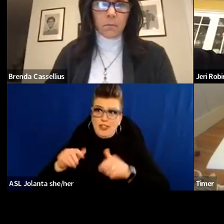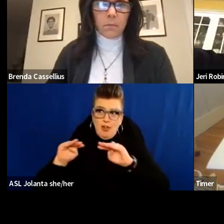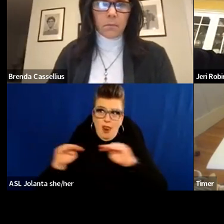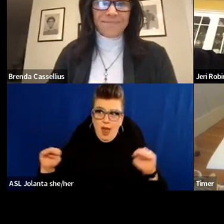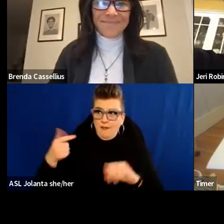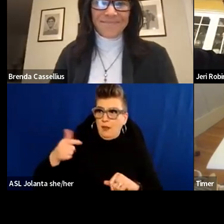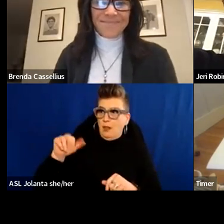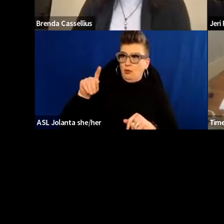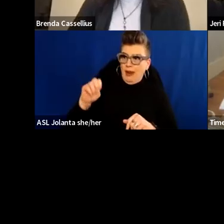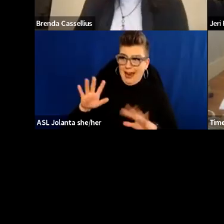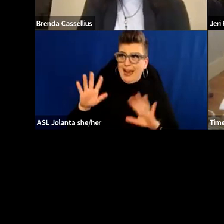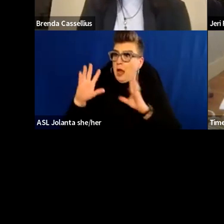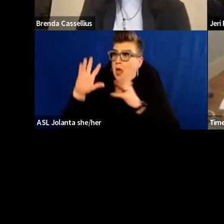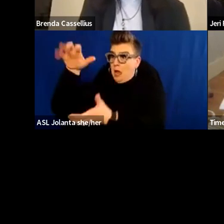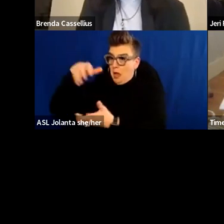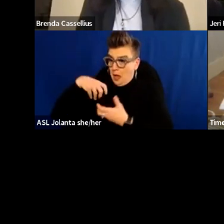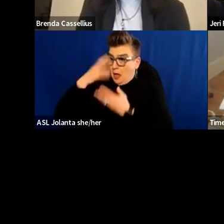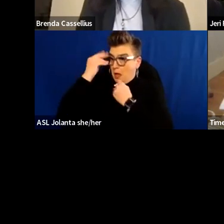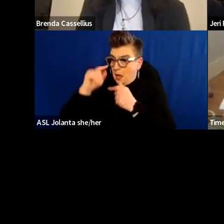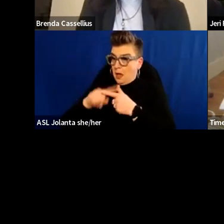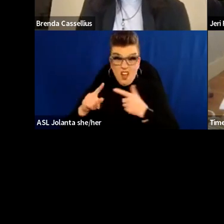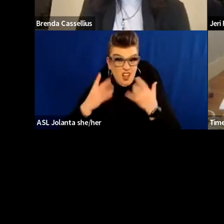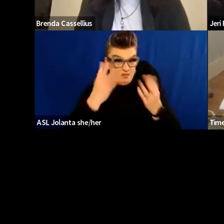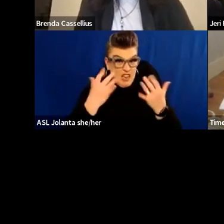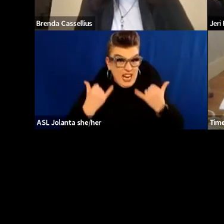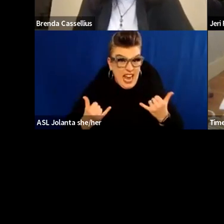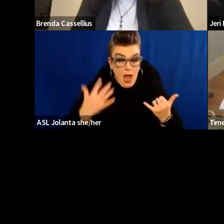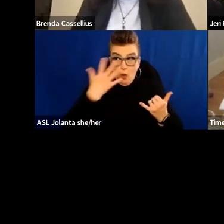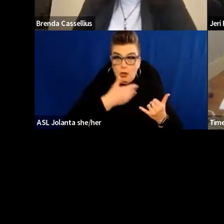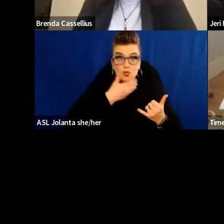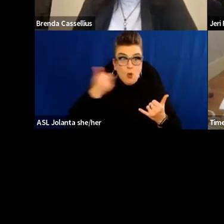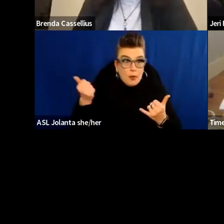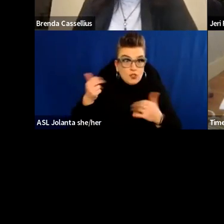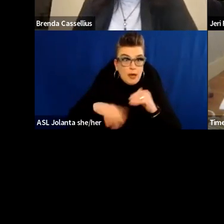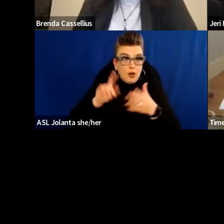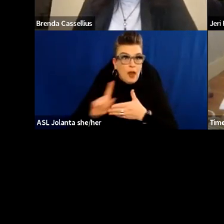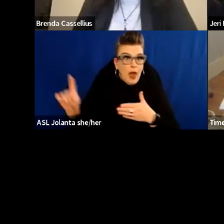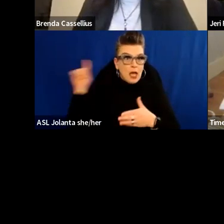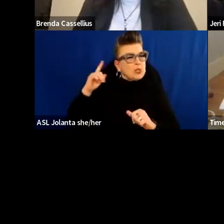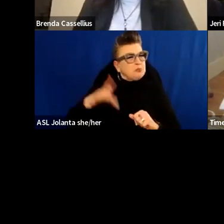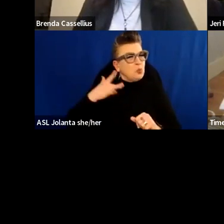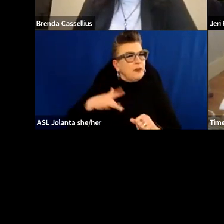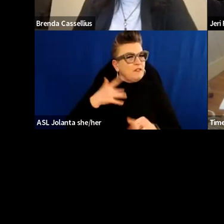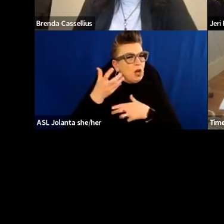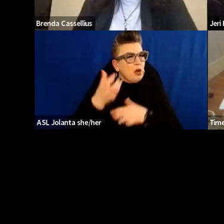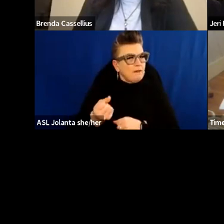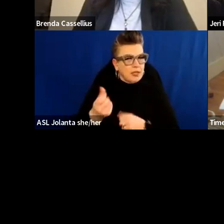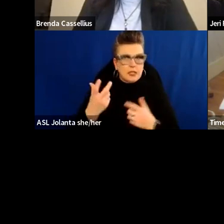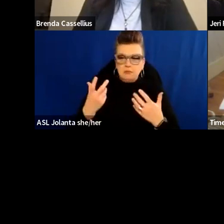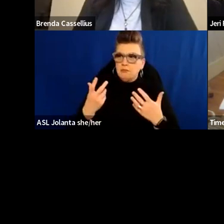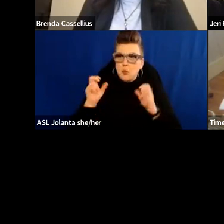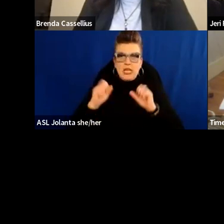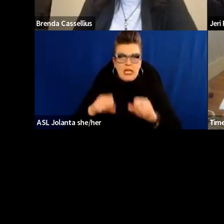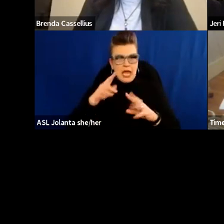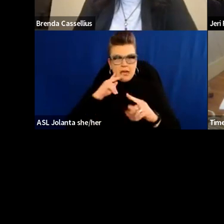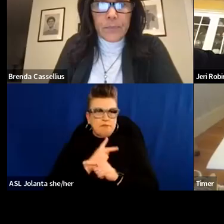uh than it did just a week ago uh so we feel pretty confident that we'll be able to plug um many of